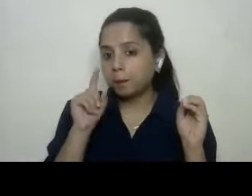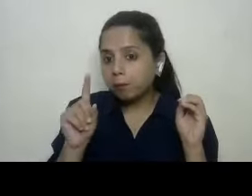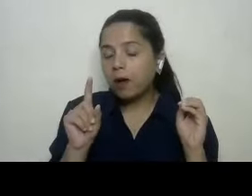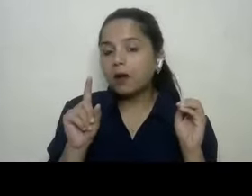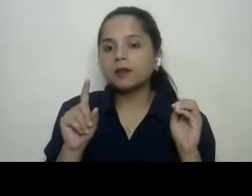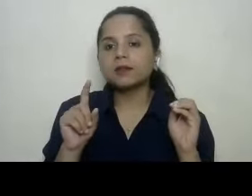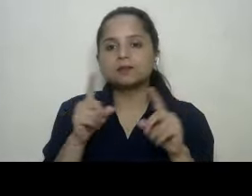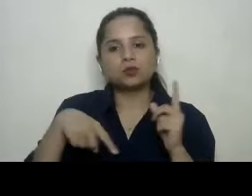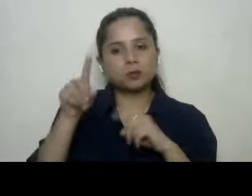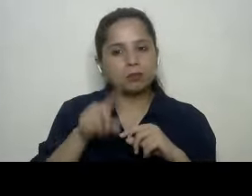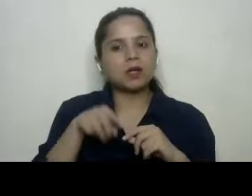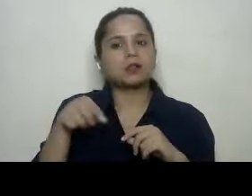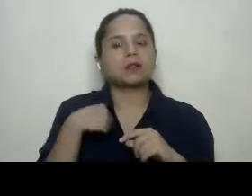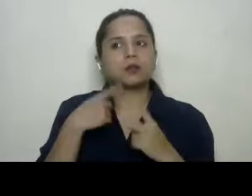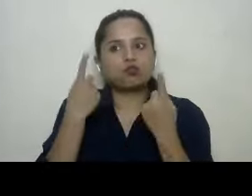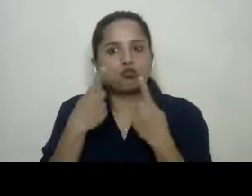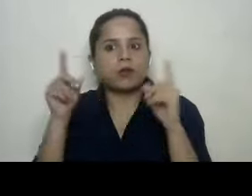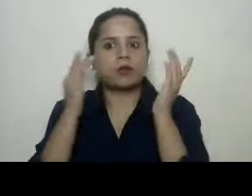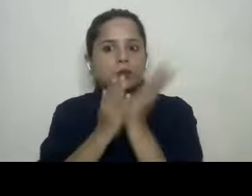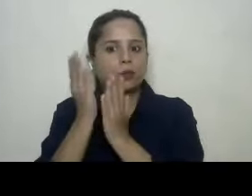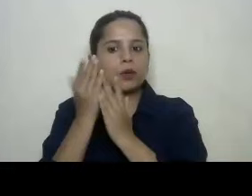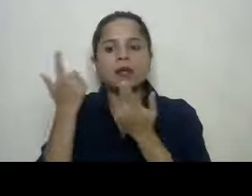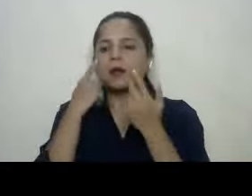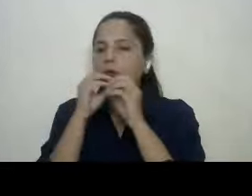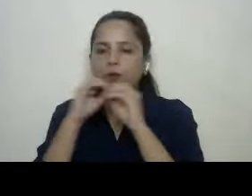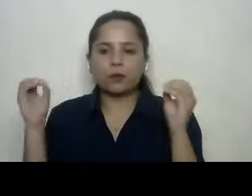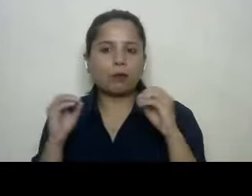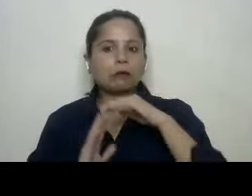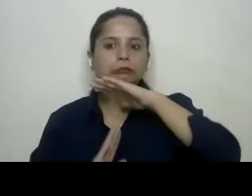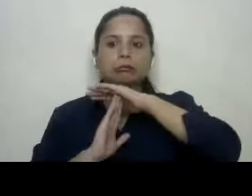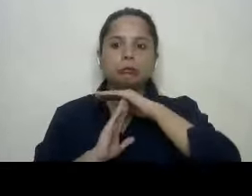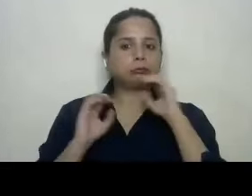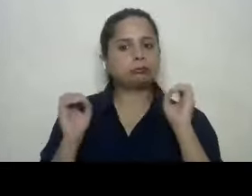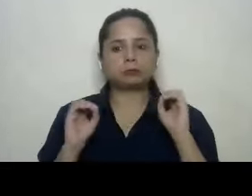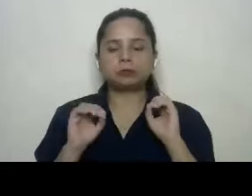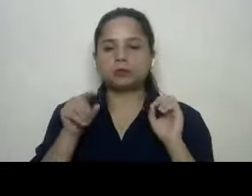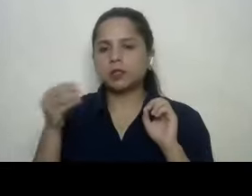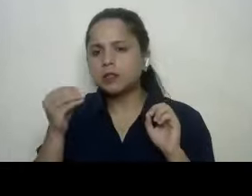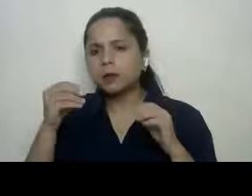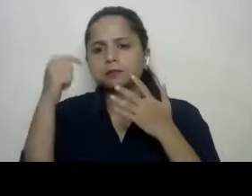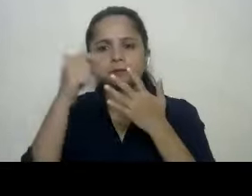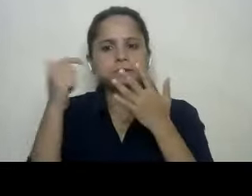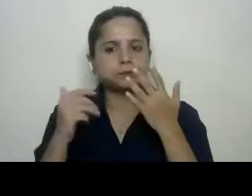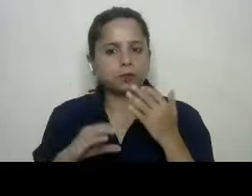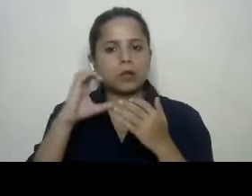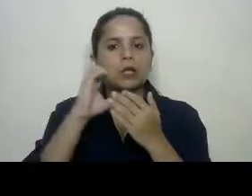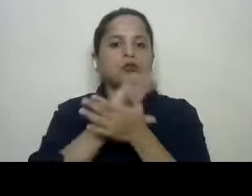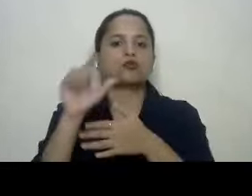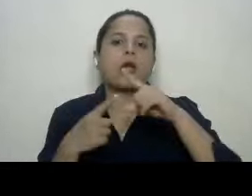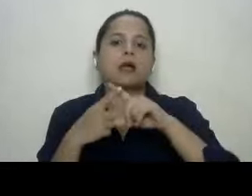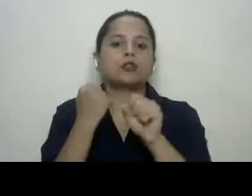we have to ride the wave. There's no way to stop the wave. So some key features of ChatGPT